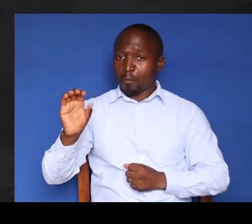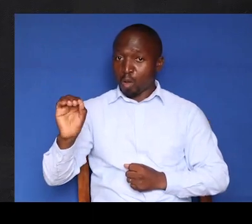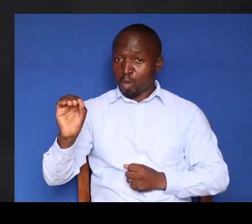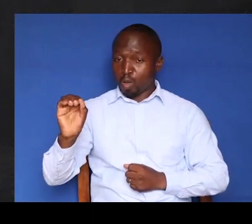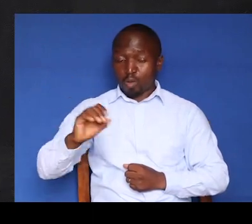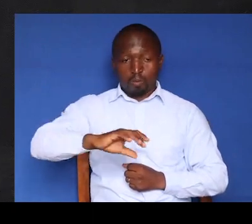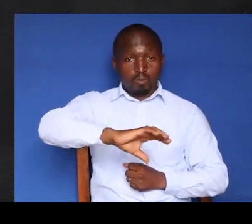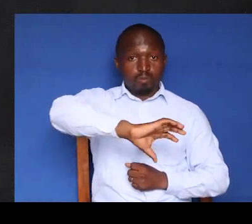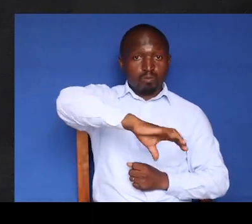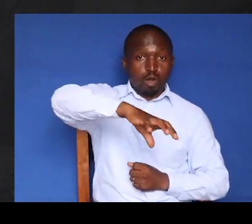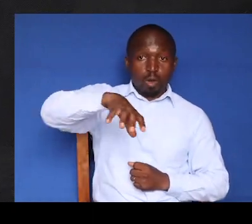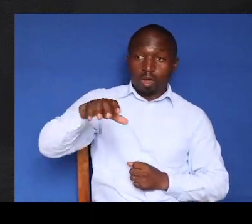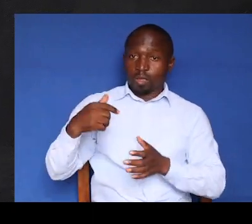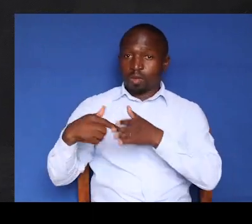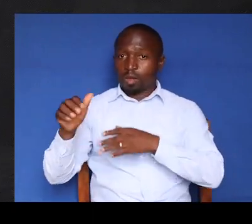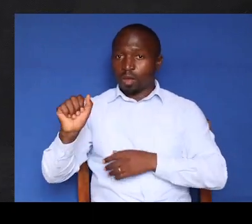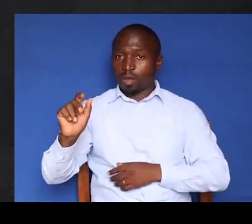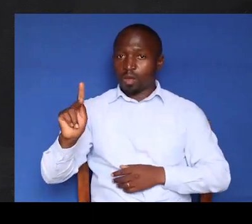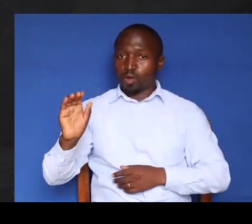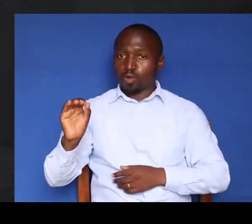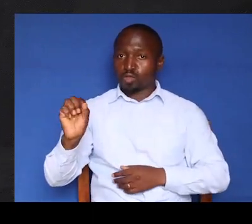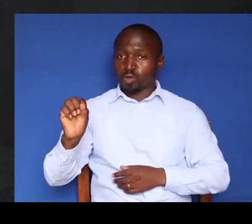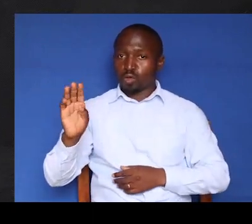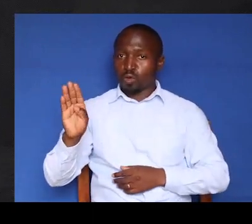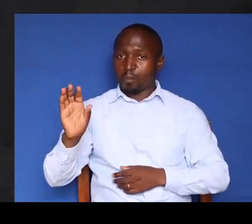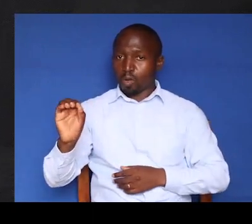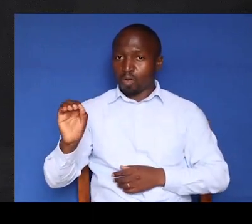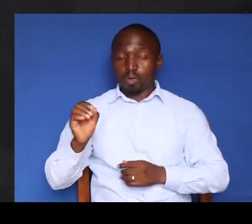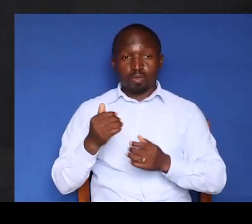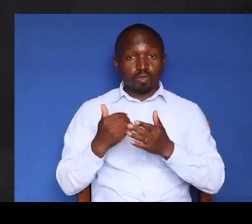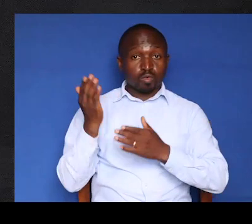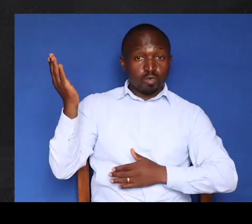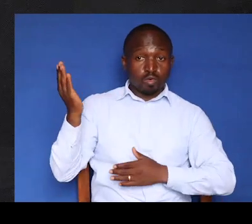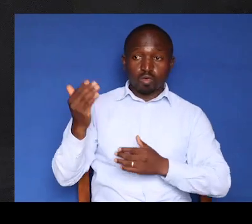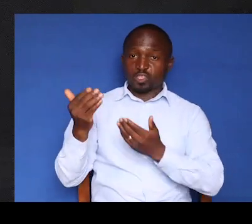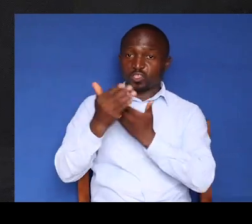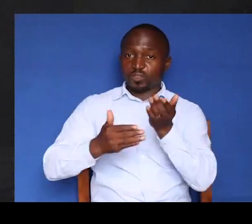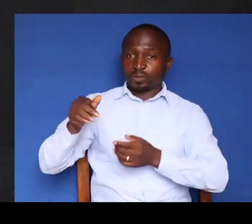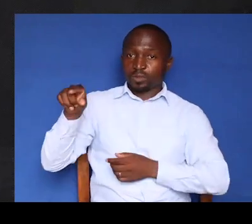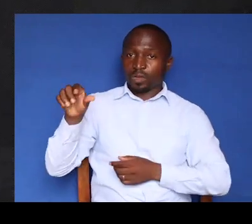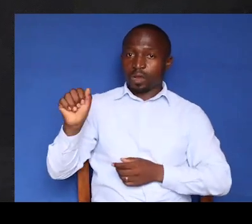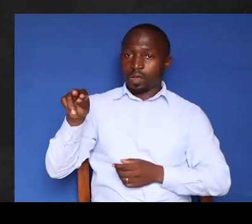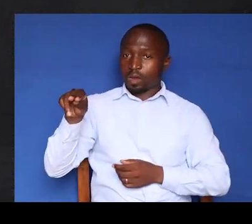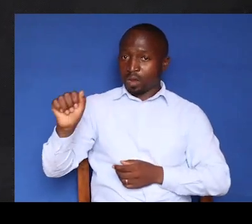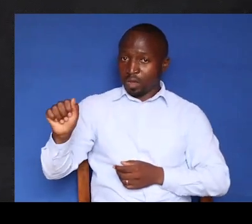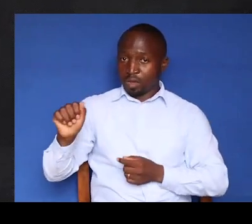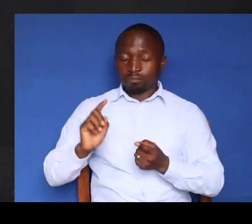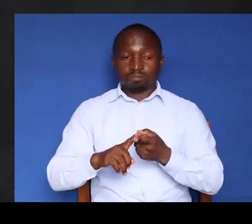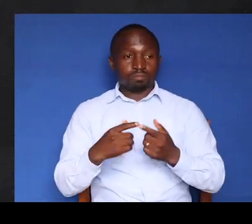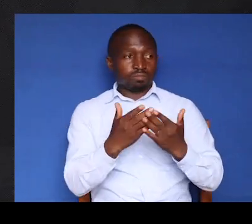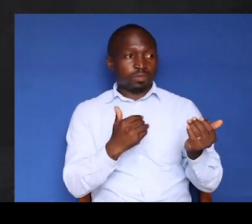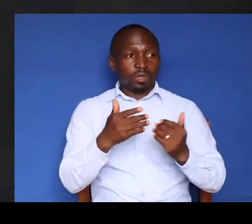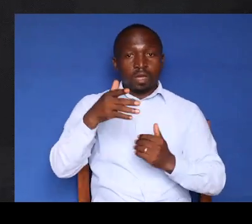Akosombo Dam in Ghana considered the flood pattern of